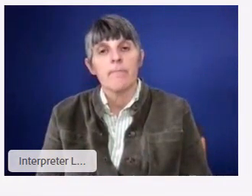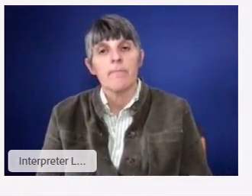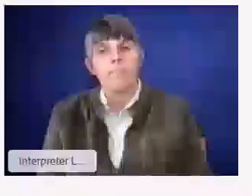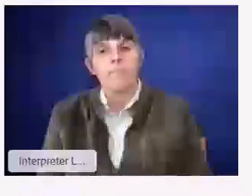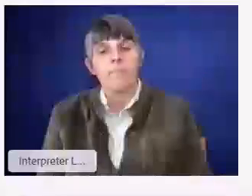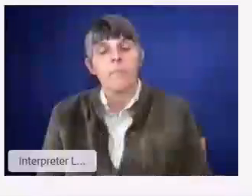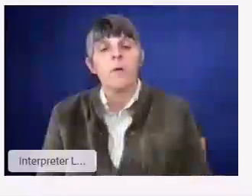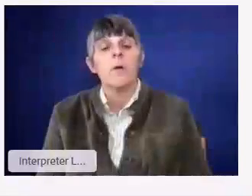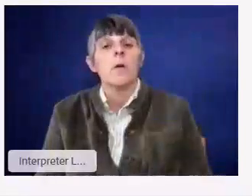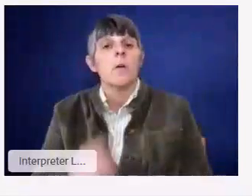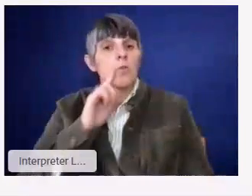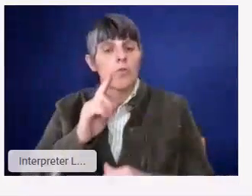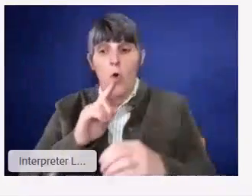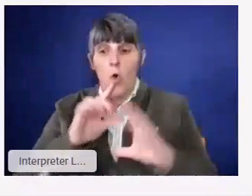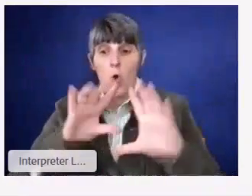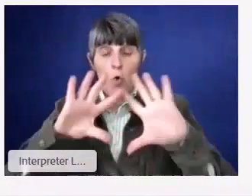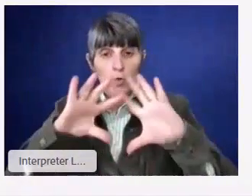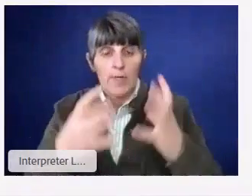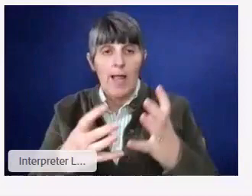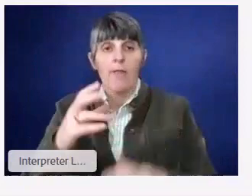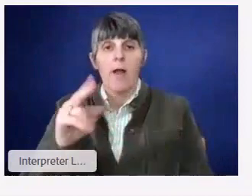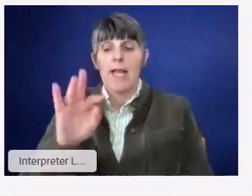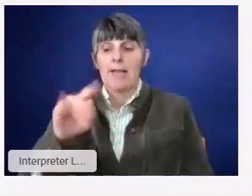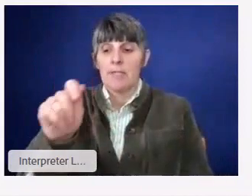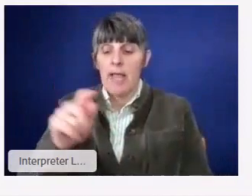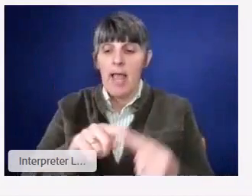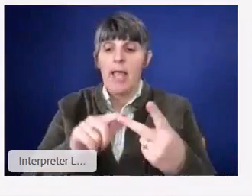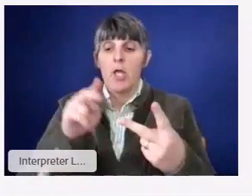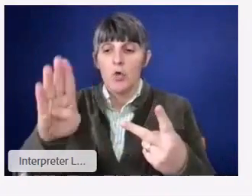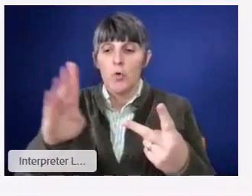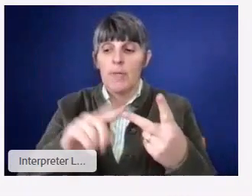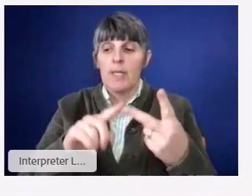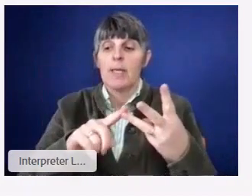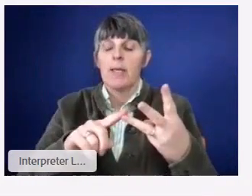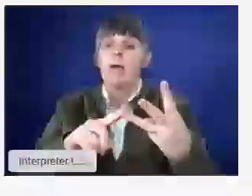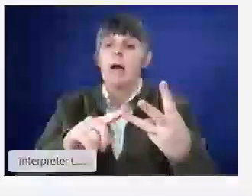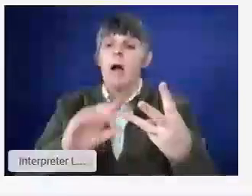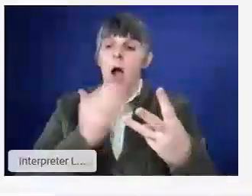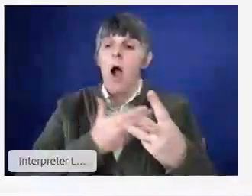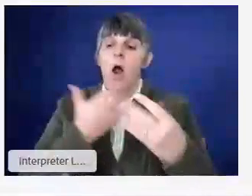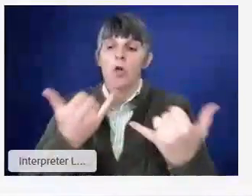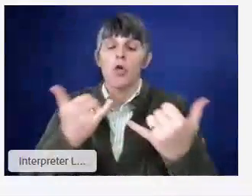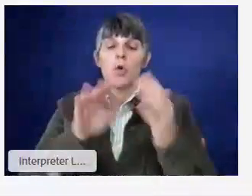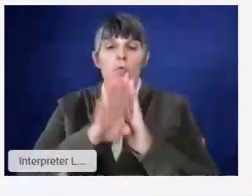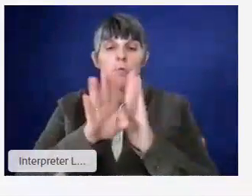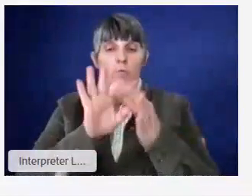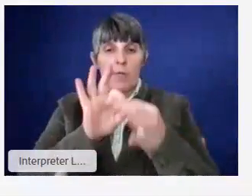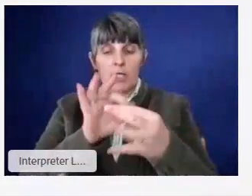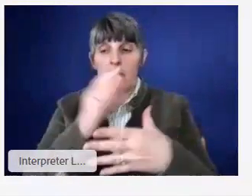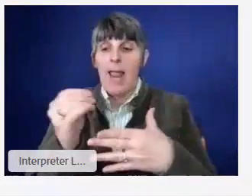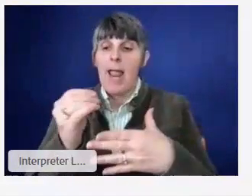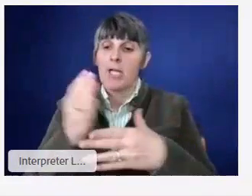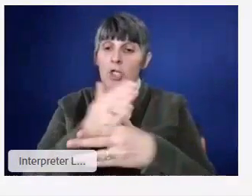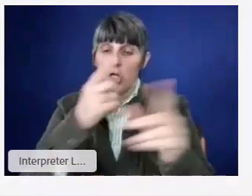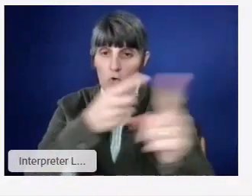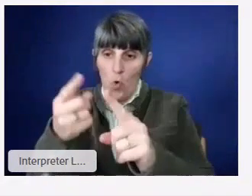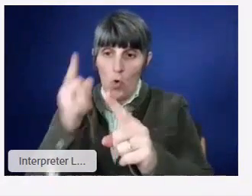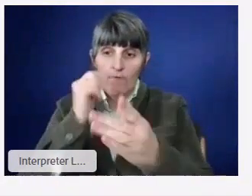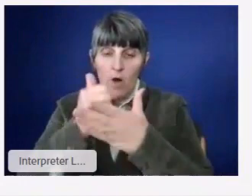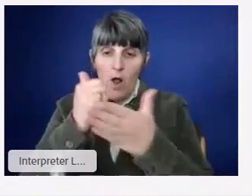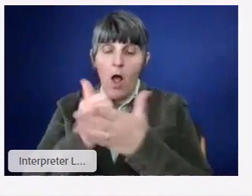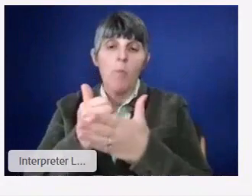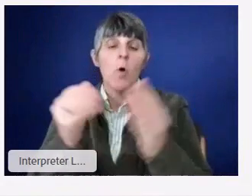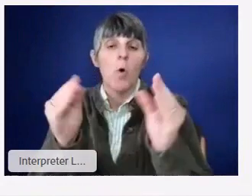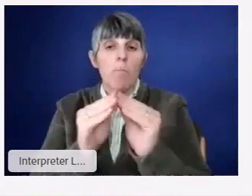So together, BNMC, NFTA, UB, our existing relationships and understanding of shared goals to help create a more